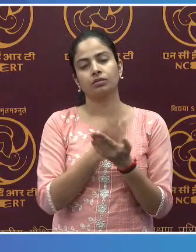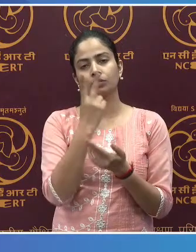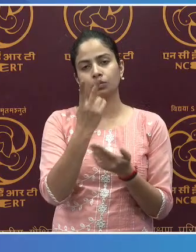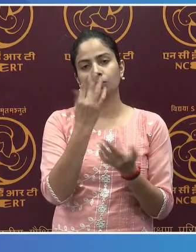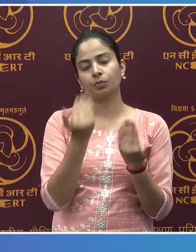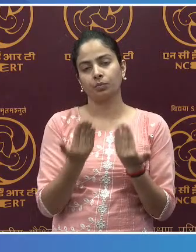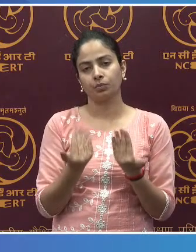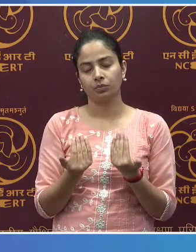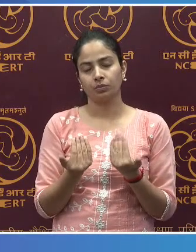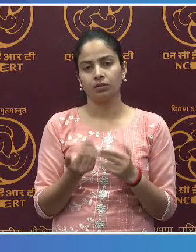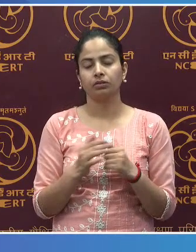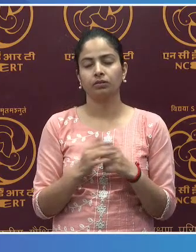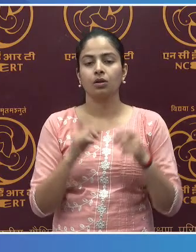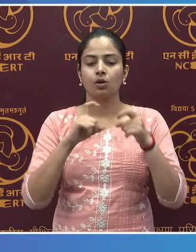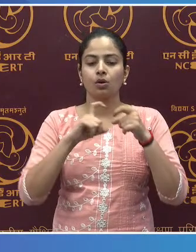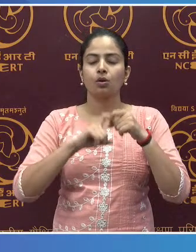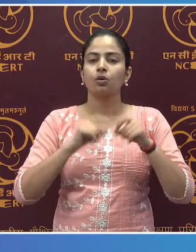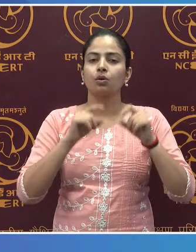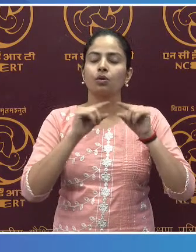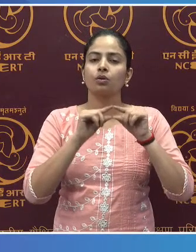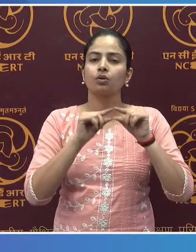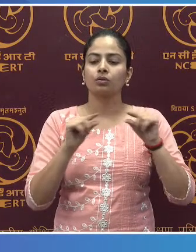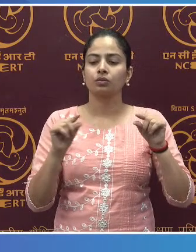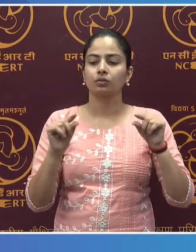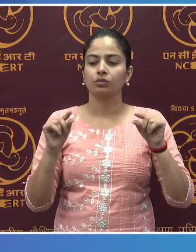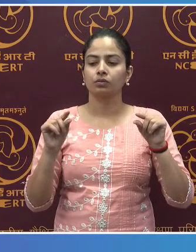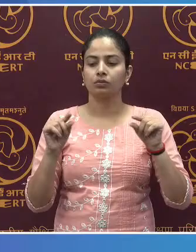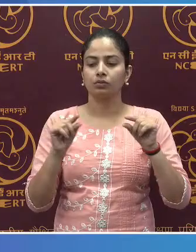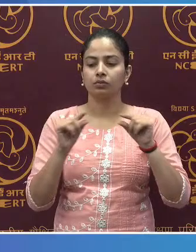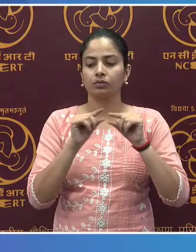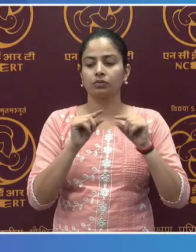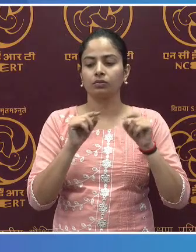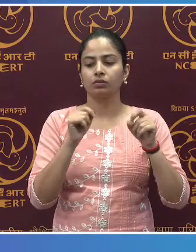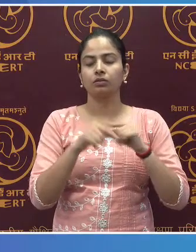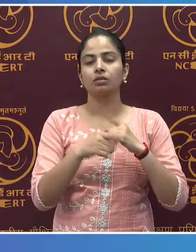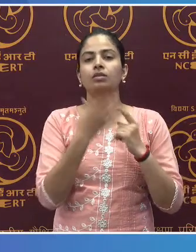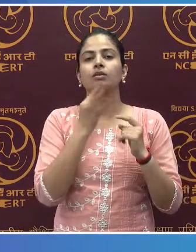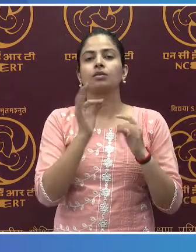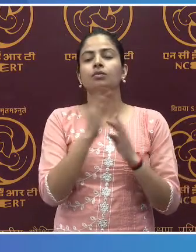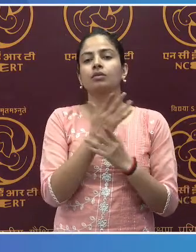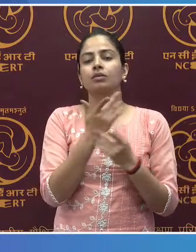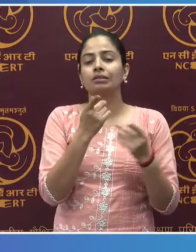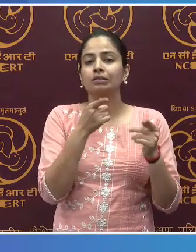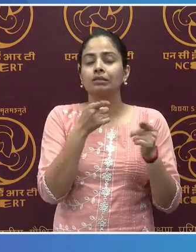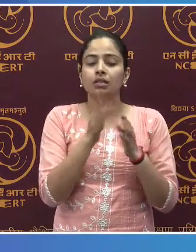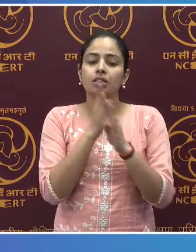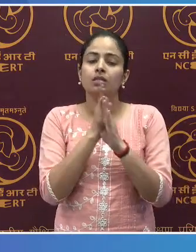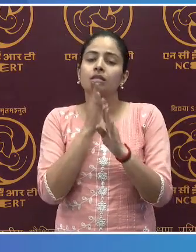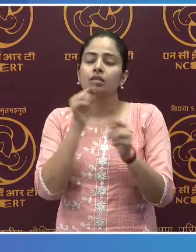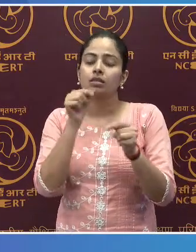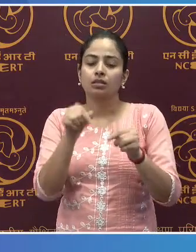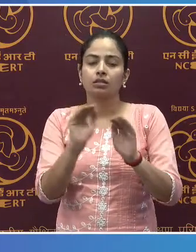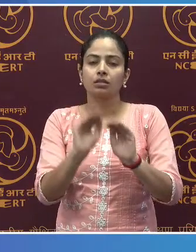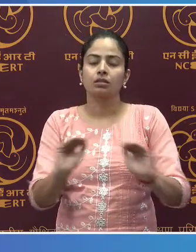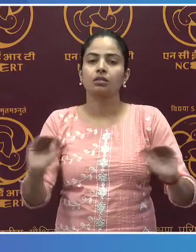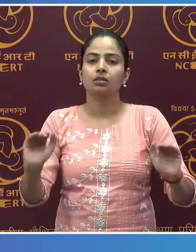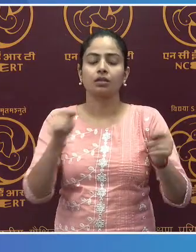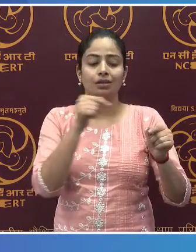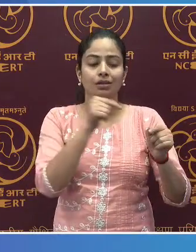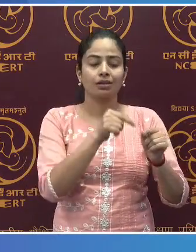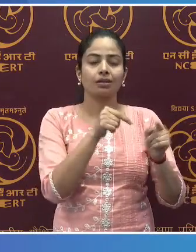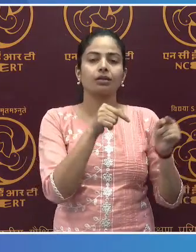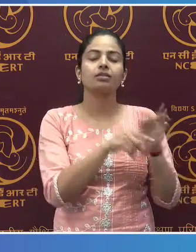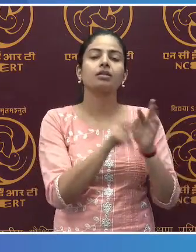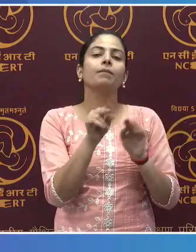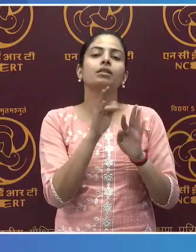the big questions are given. Big questions, that question that is really important, that give the direction to the whole chapter. Big